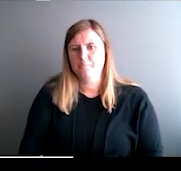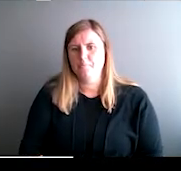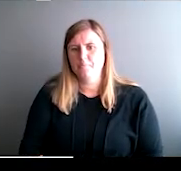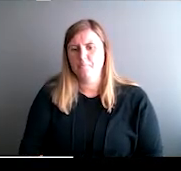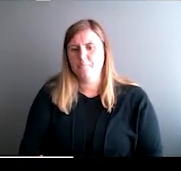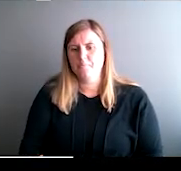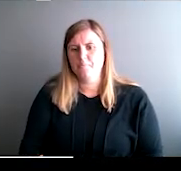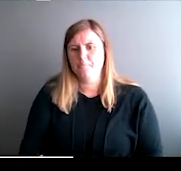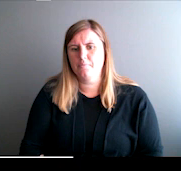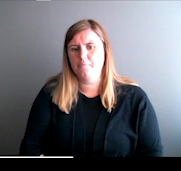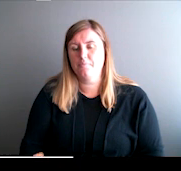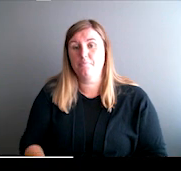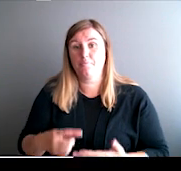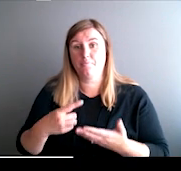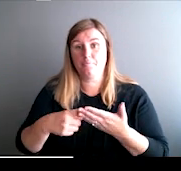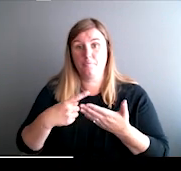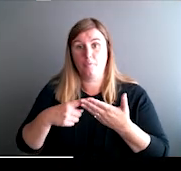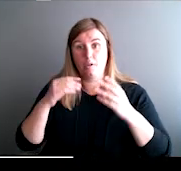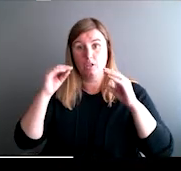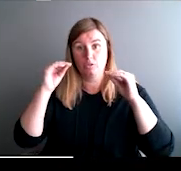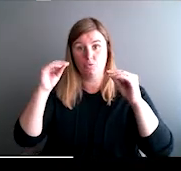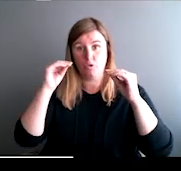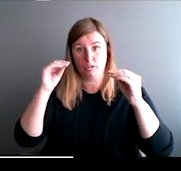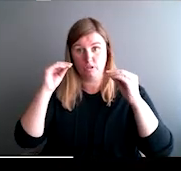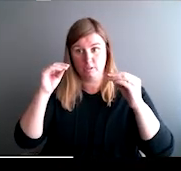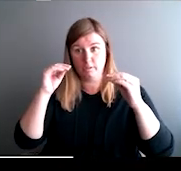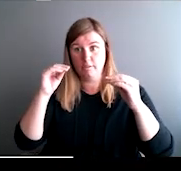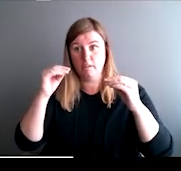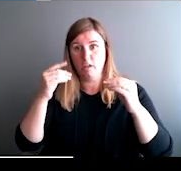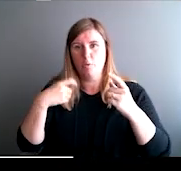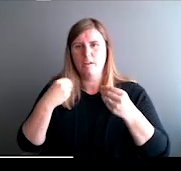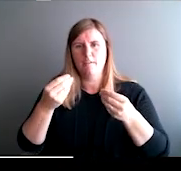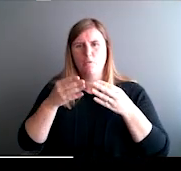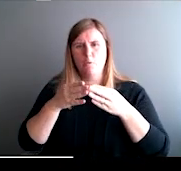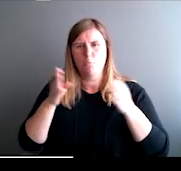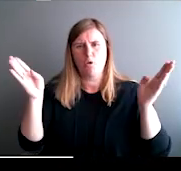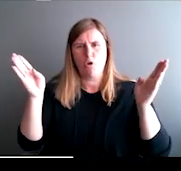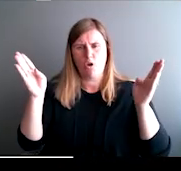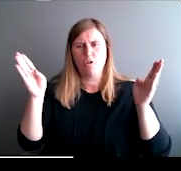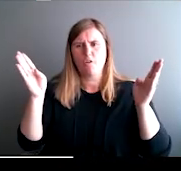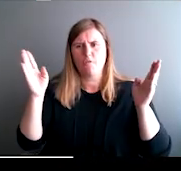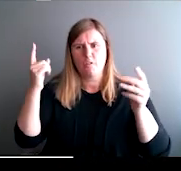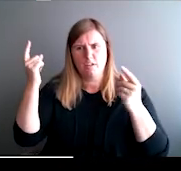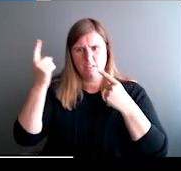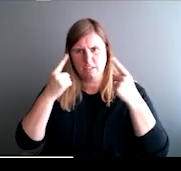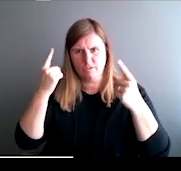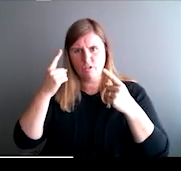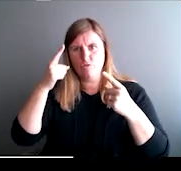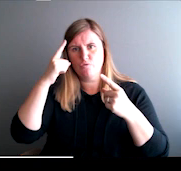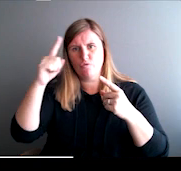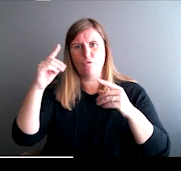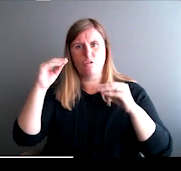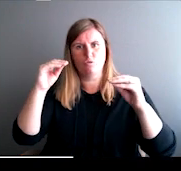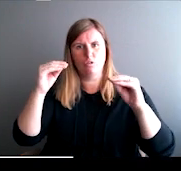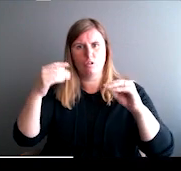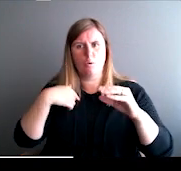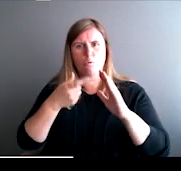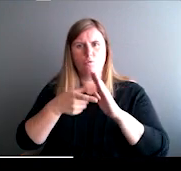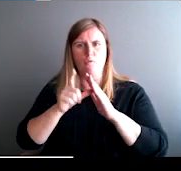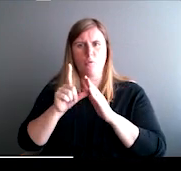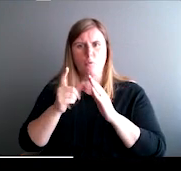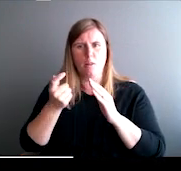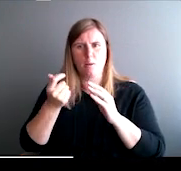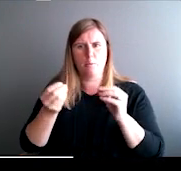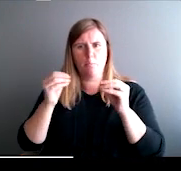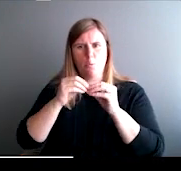When we talk about instruction, I'd like to give a broad overview for the considerations for instruction that I'm going to review in a little